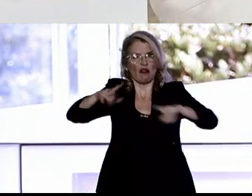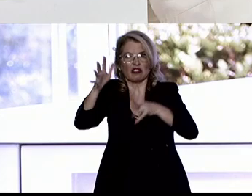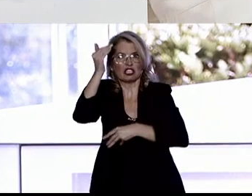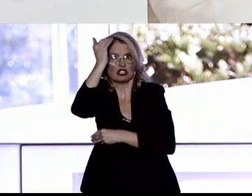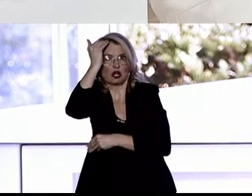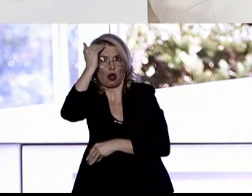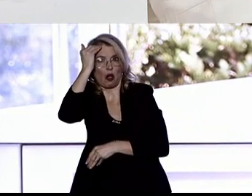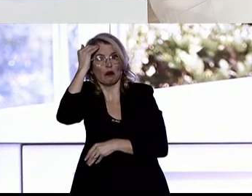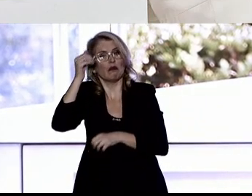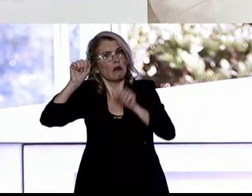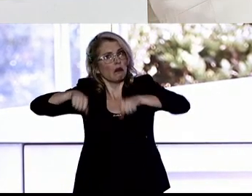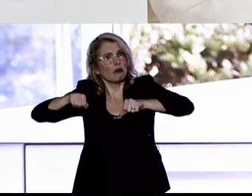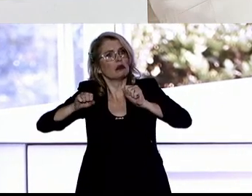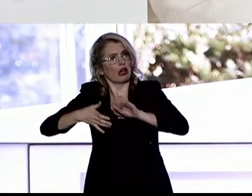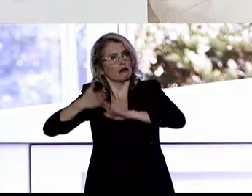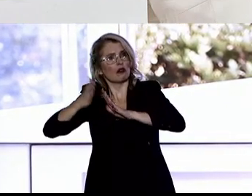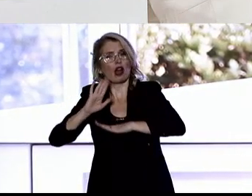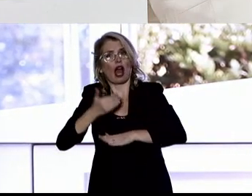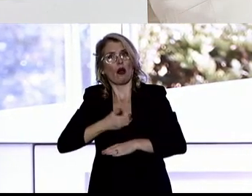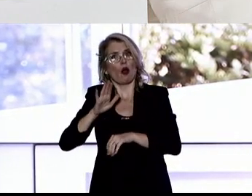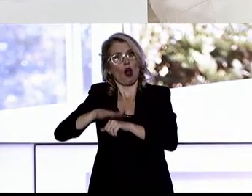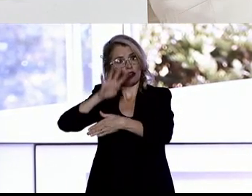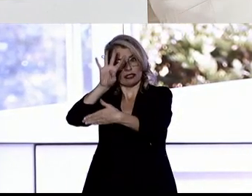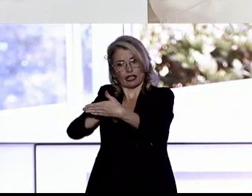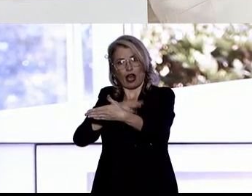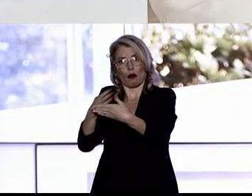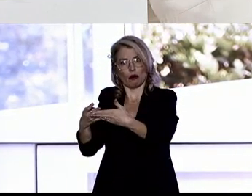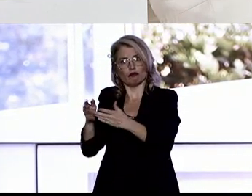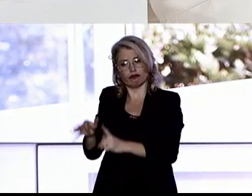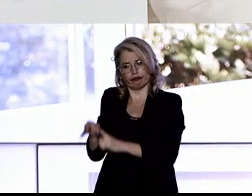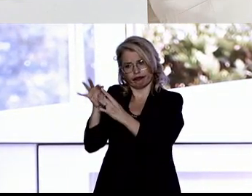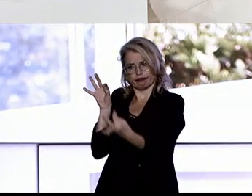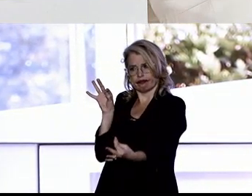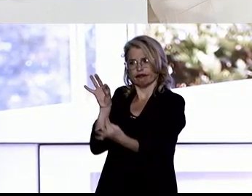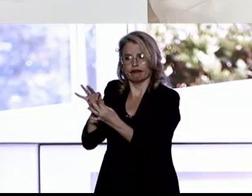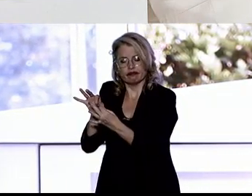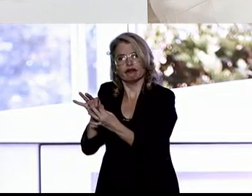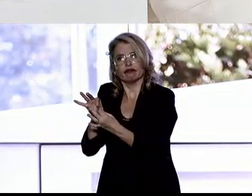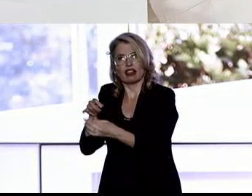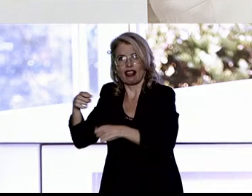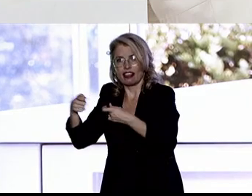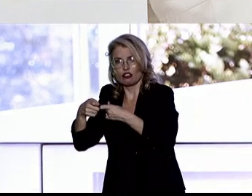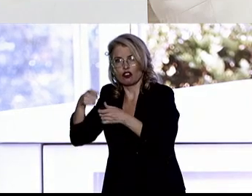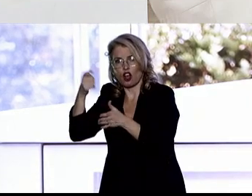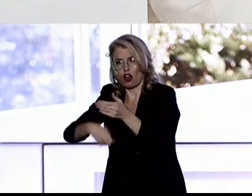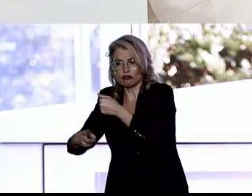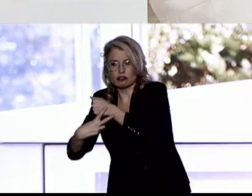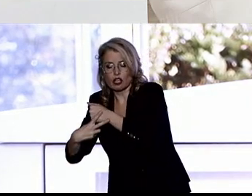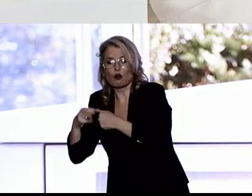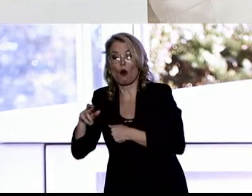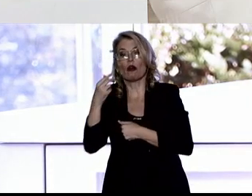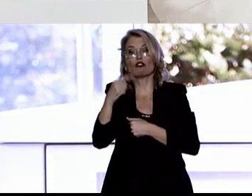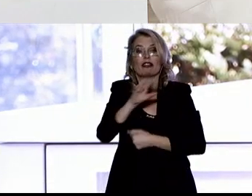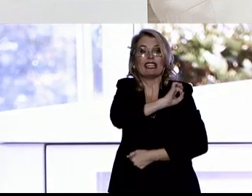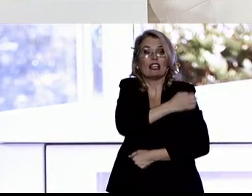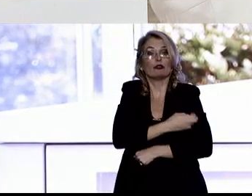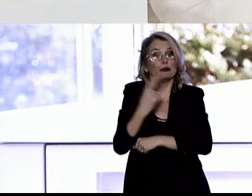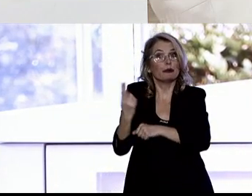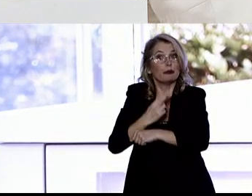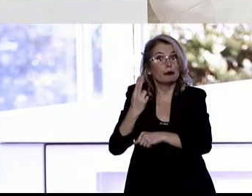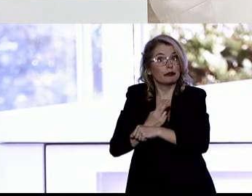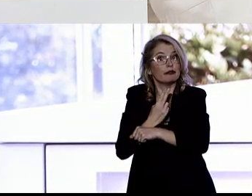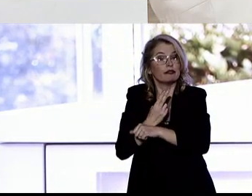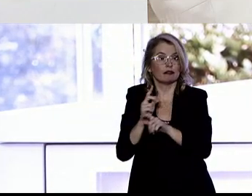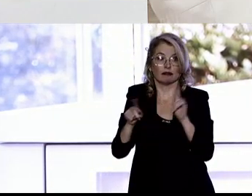know that it's possible to run our appliances on a schedule that optimizes electricity cost or green energy